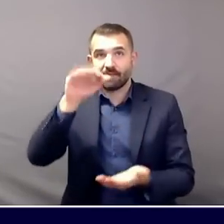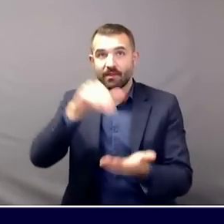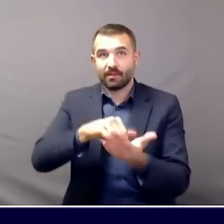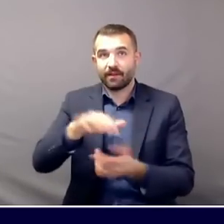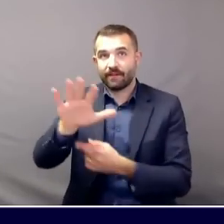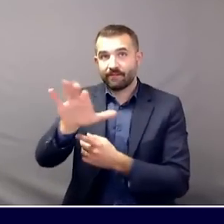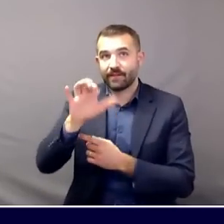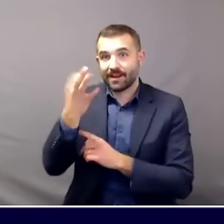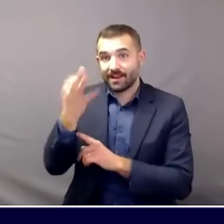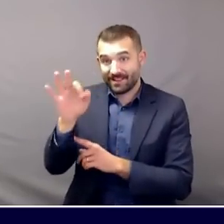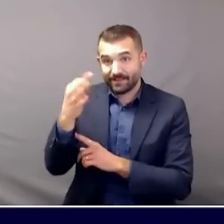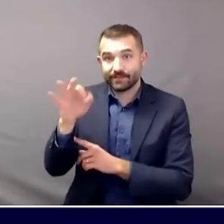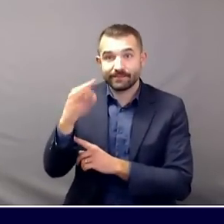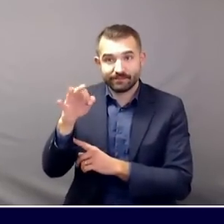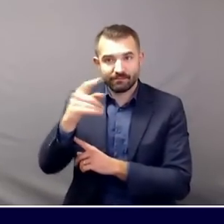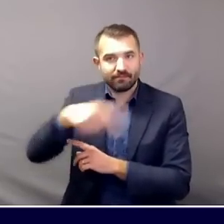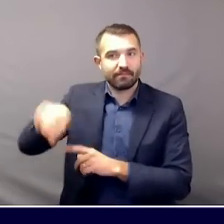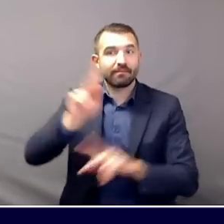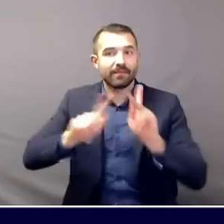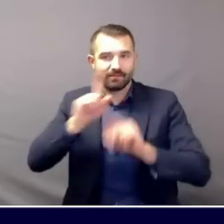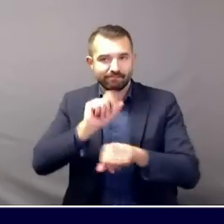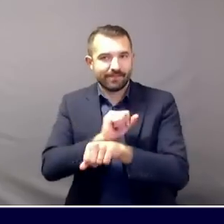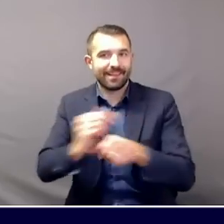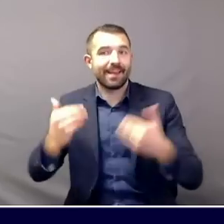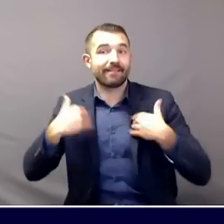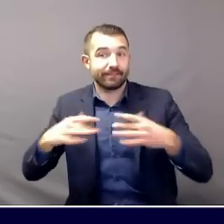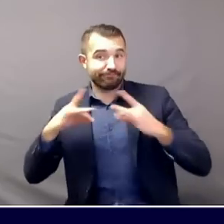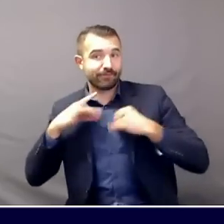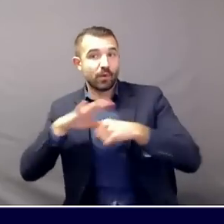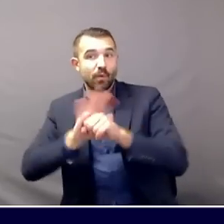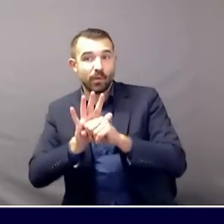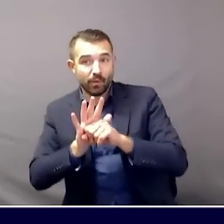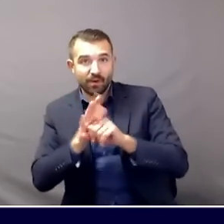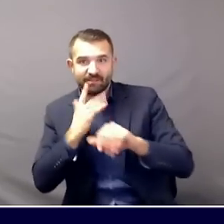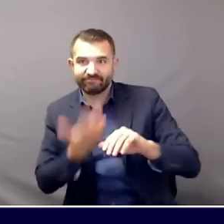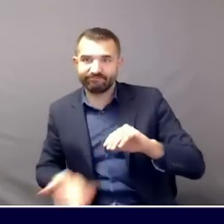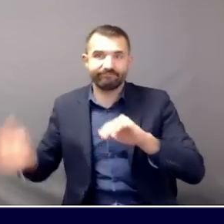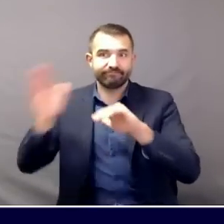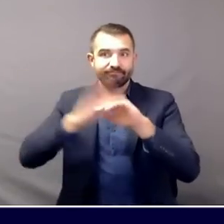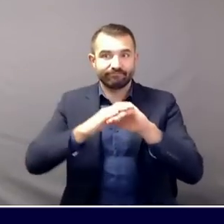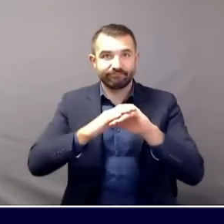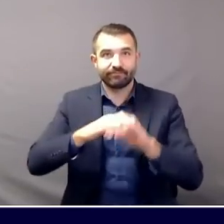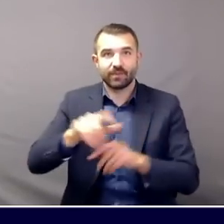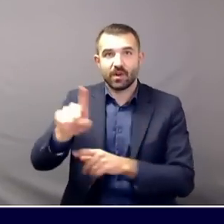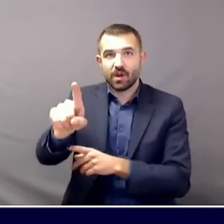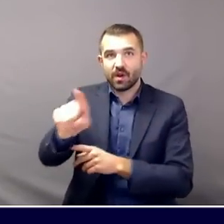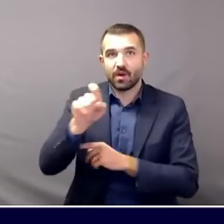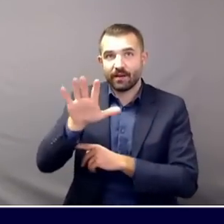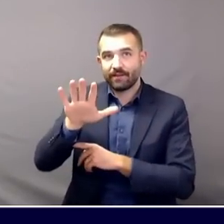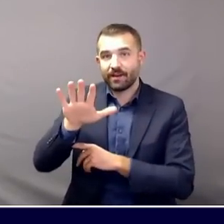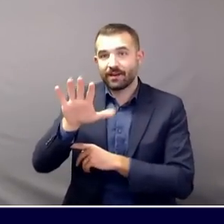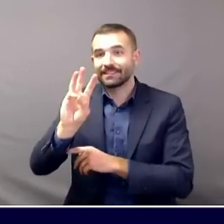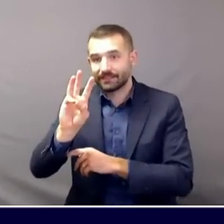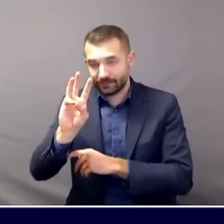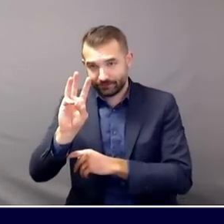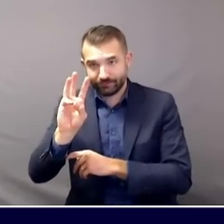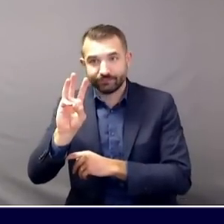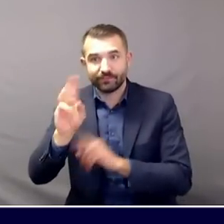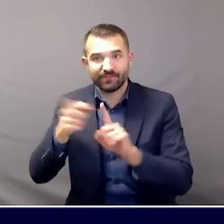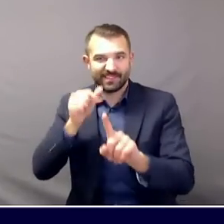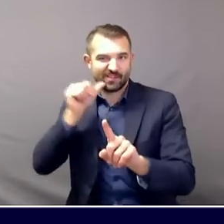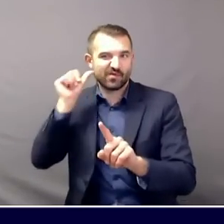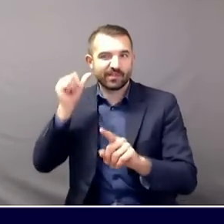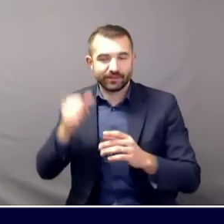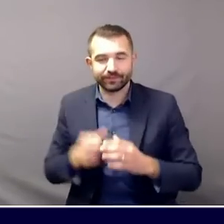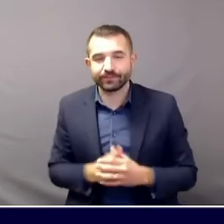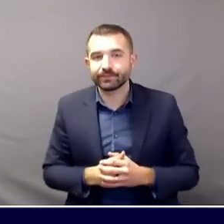9,519 individuals with COVID-19, an increase, as Governor Mills noted, of 156 cases from yesterday.